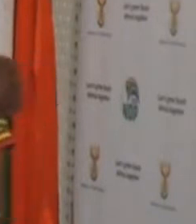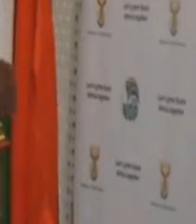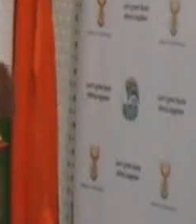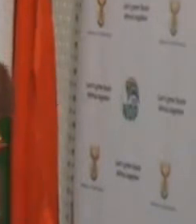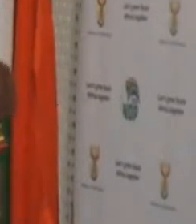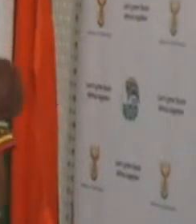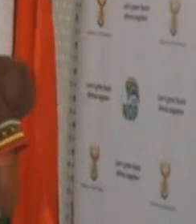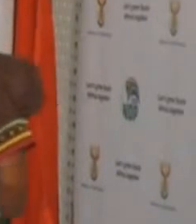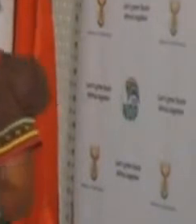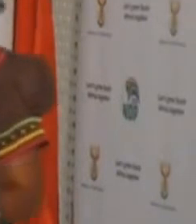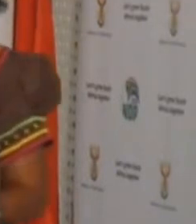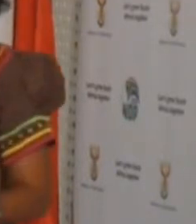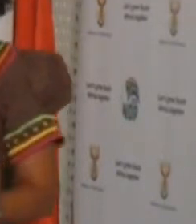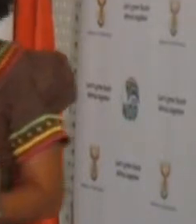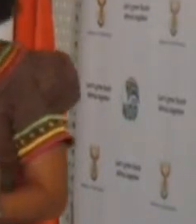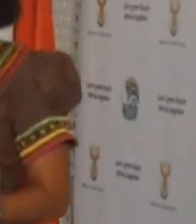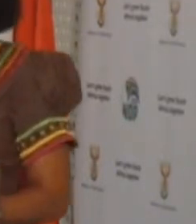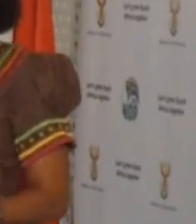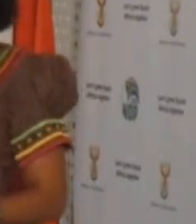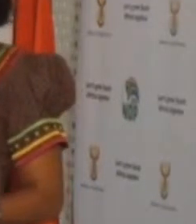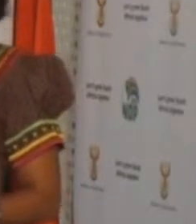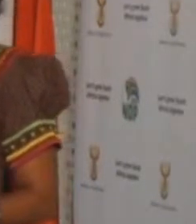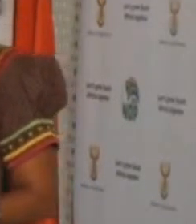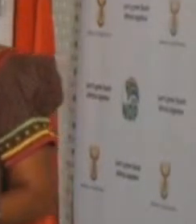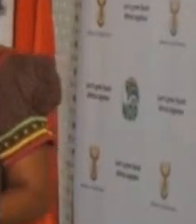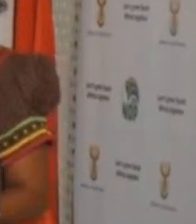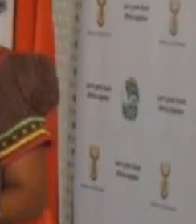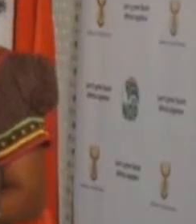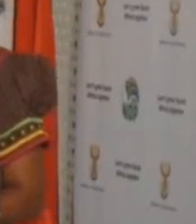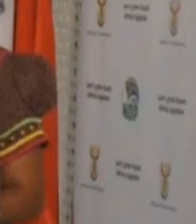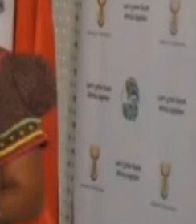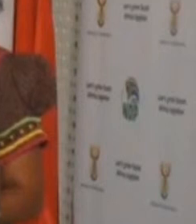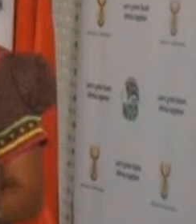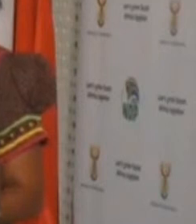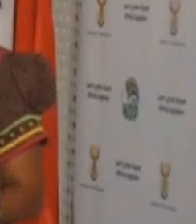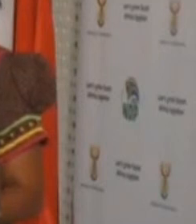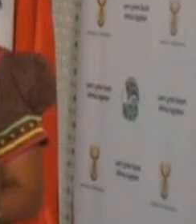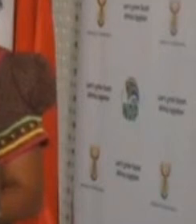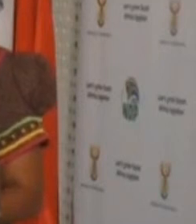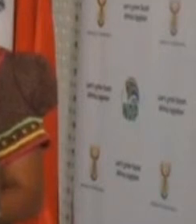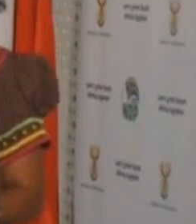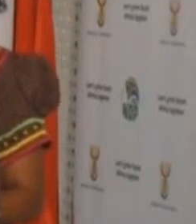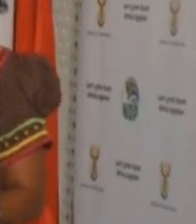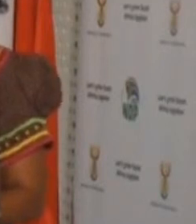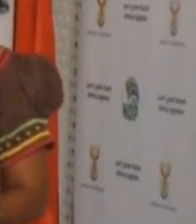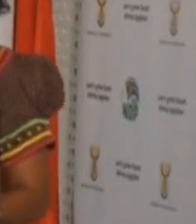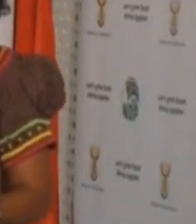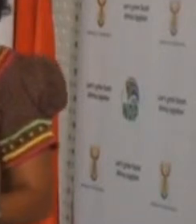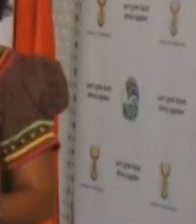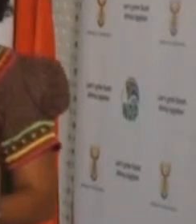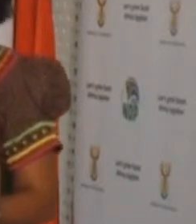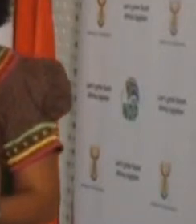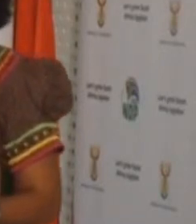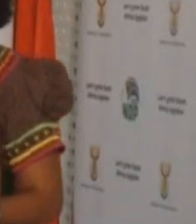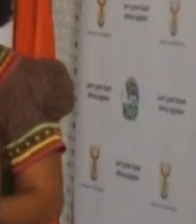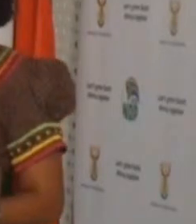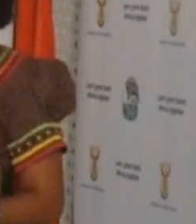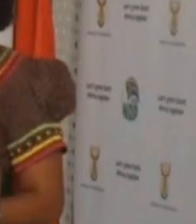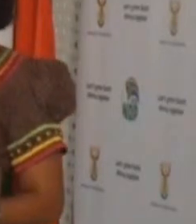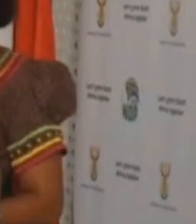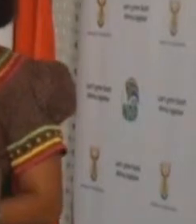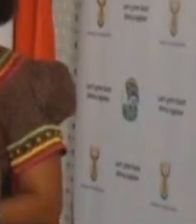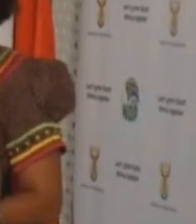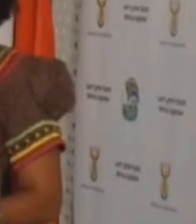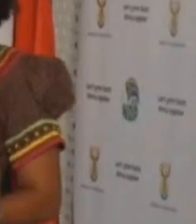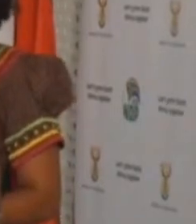chairperson of the NAC, Princess Celenhle Dlamini. Thank you very much. I'd like to thank the NAC Councillor Advocate